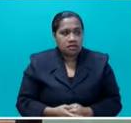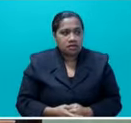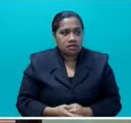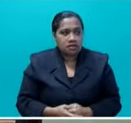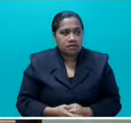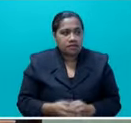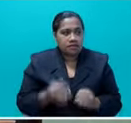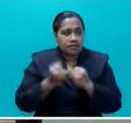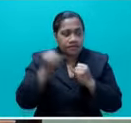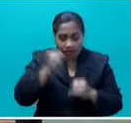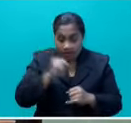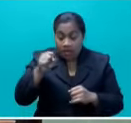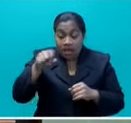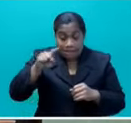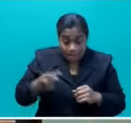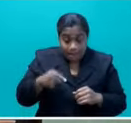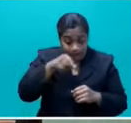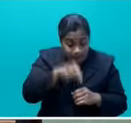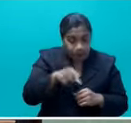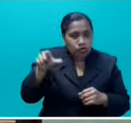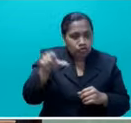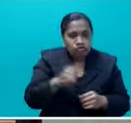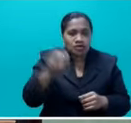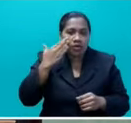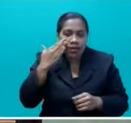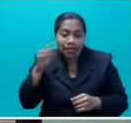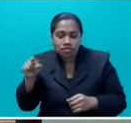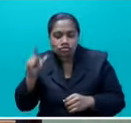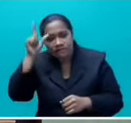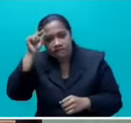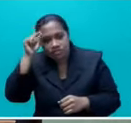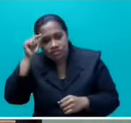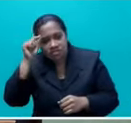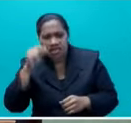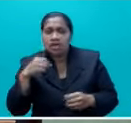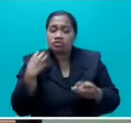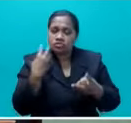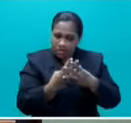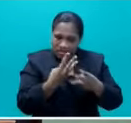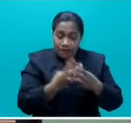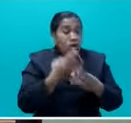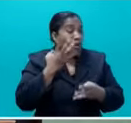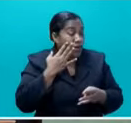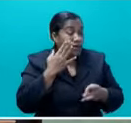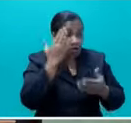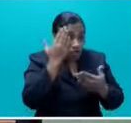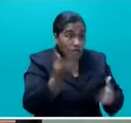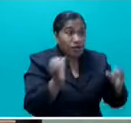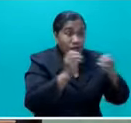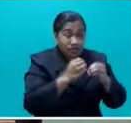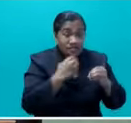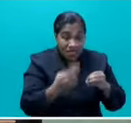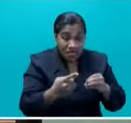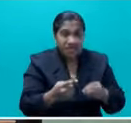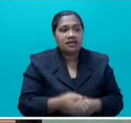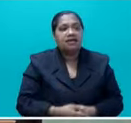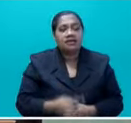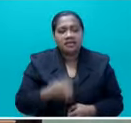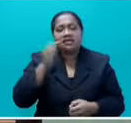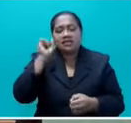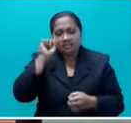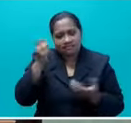are given appropriate awareness on. So when he expresses that, Sodelpa is aware of this. That is why we came here today saying we will vote on